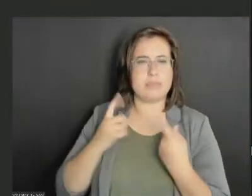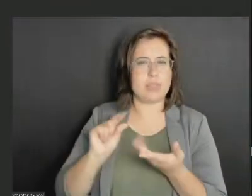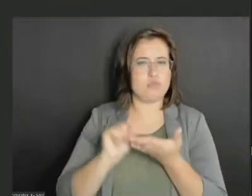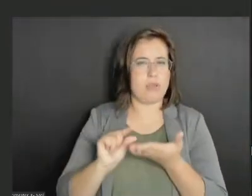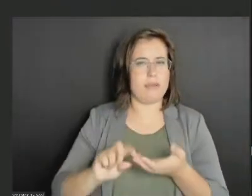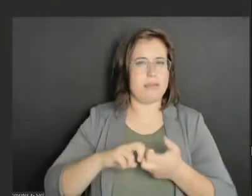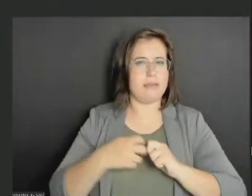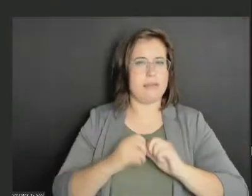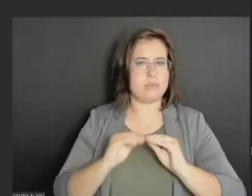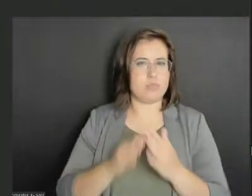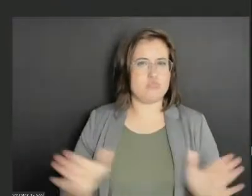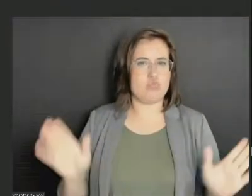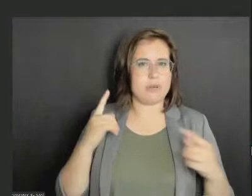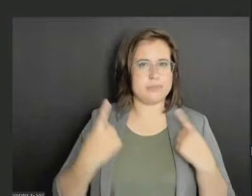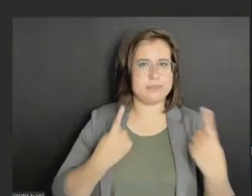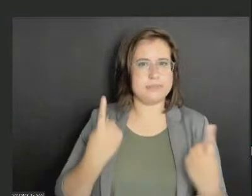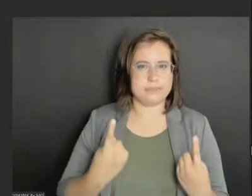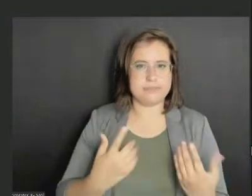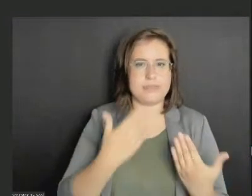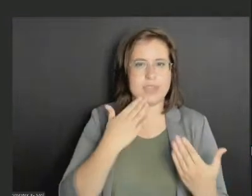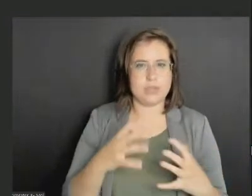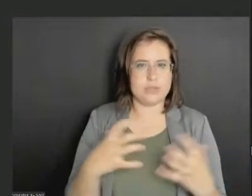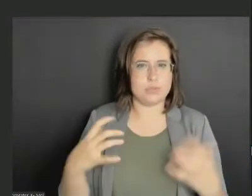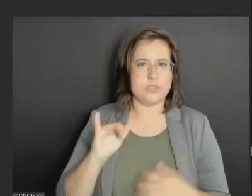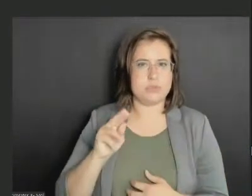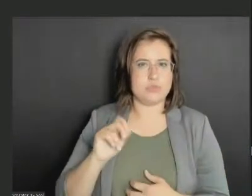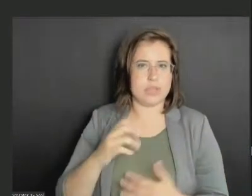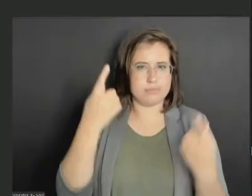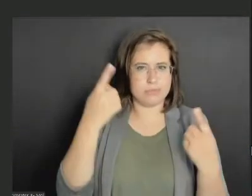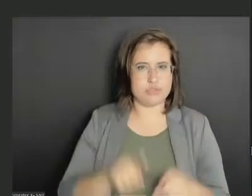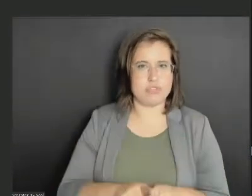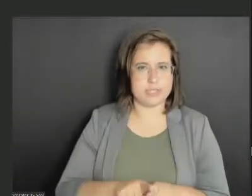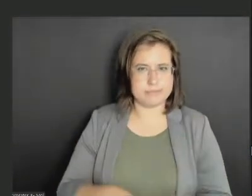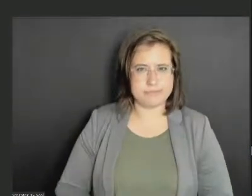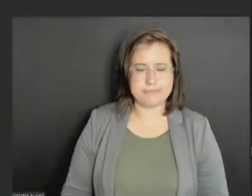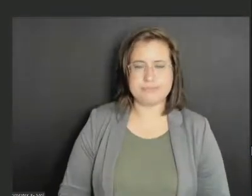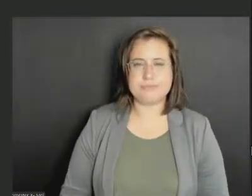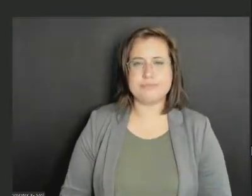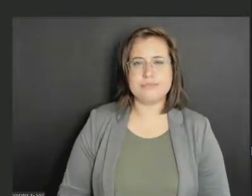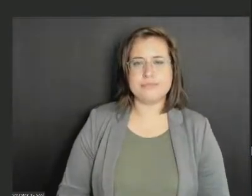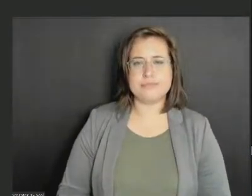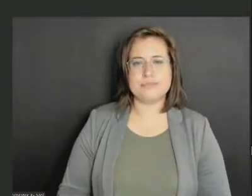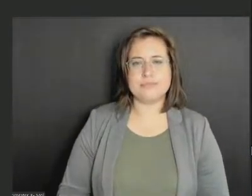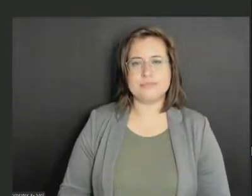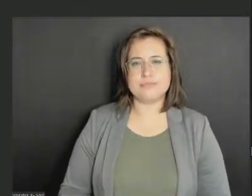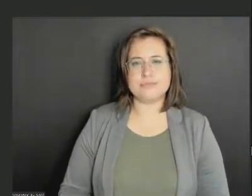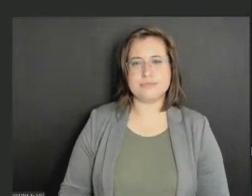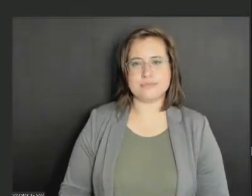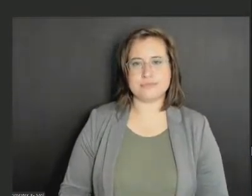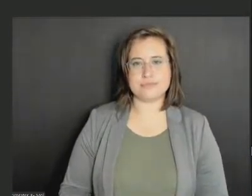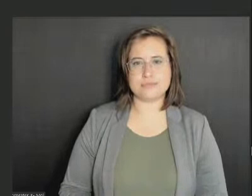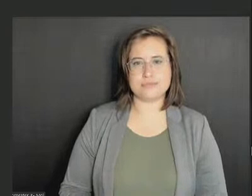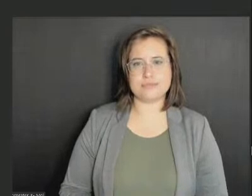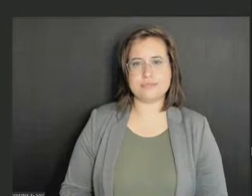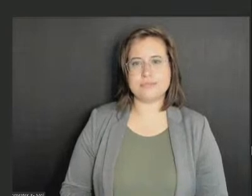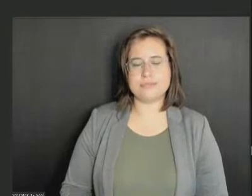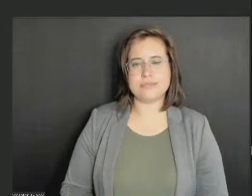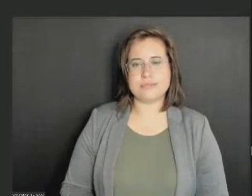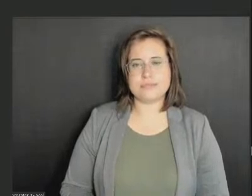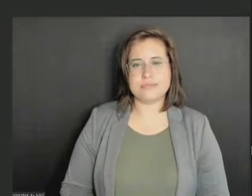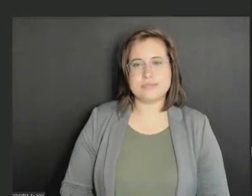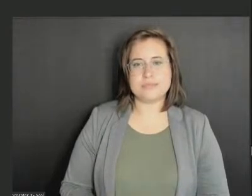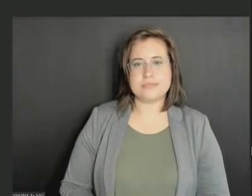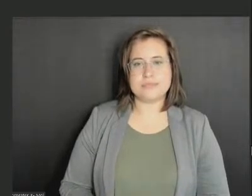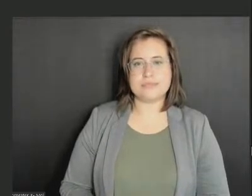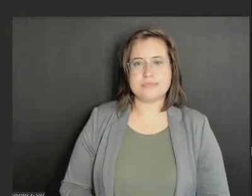Yes, thank you so much, Mr. Imperato. Agreed. Dr. Khaldoon, please. Yes, thank you, Madam Chair, and thank you to Ms.